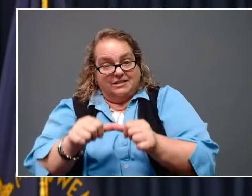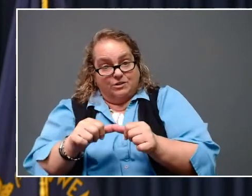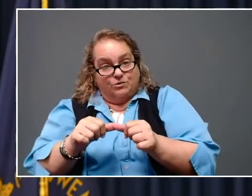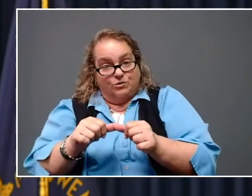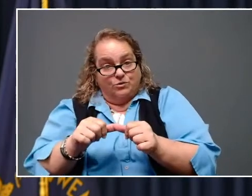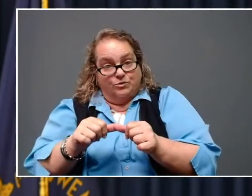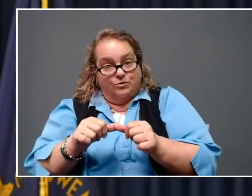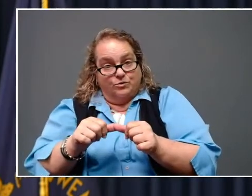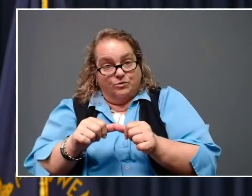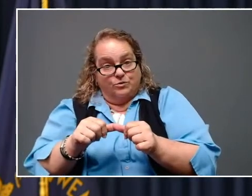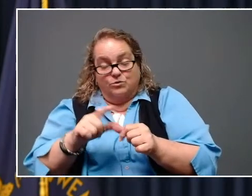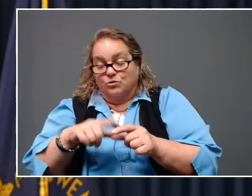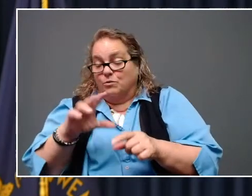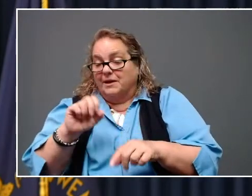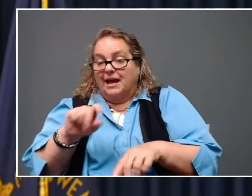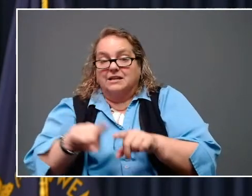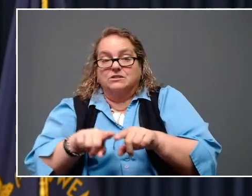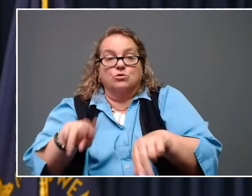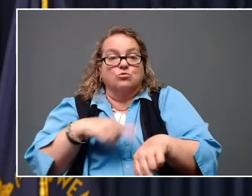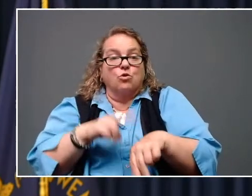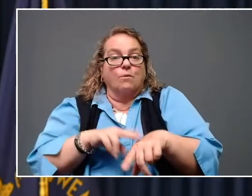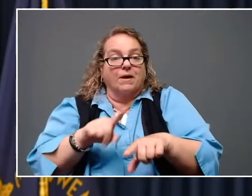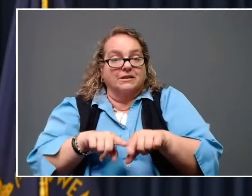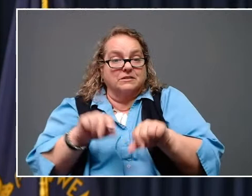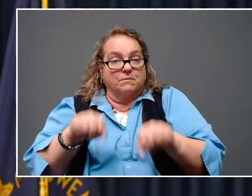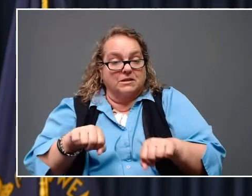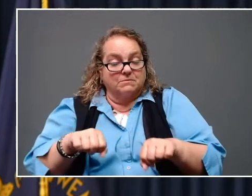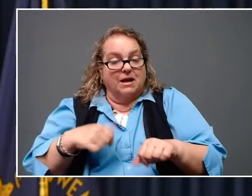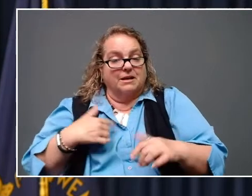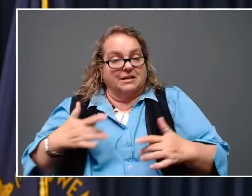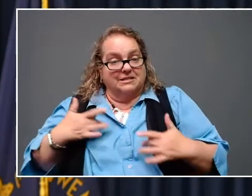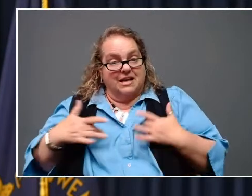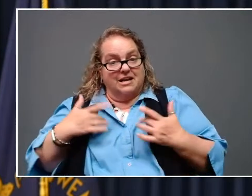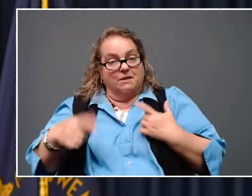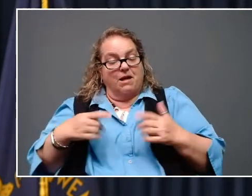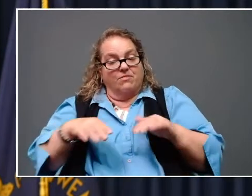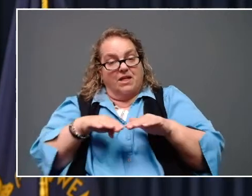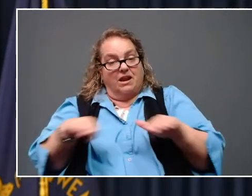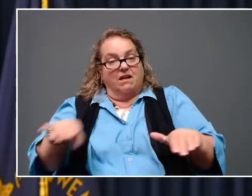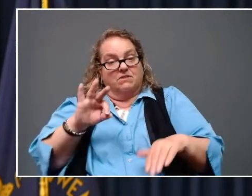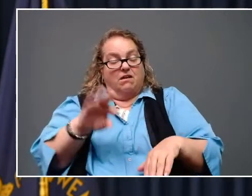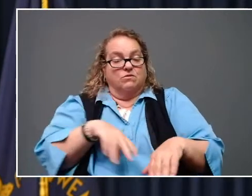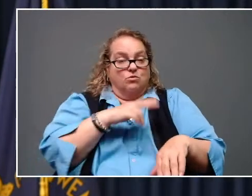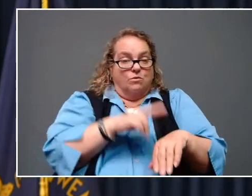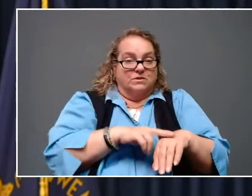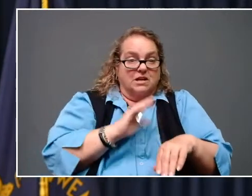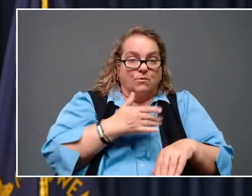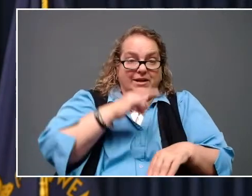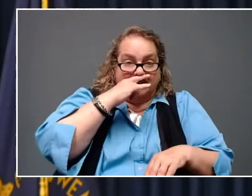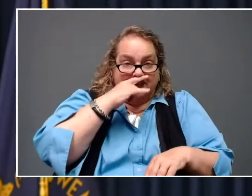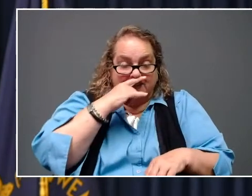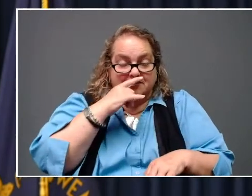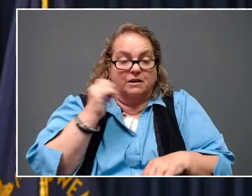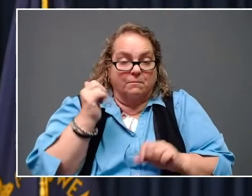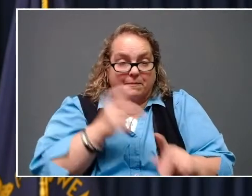to be as normal as possible, and excited about the level of normalcy our kids have gotten back